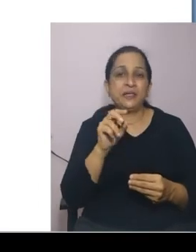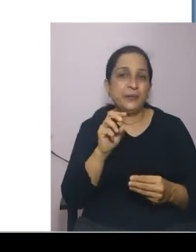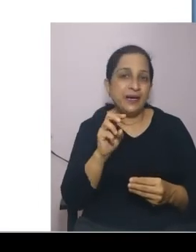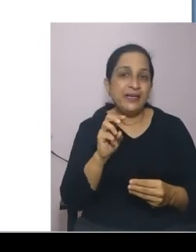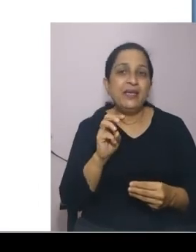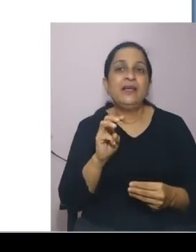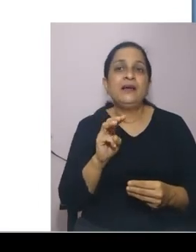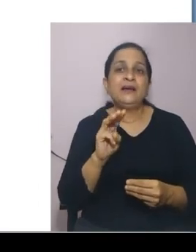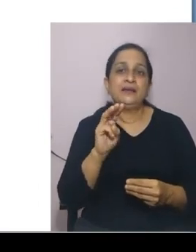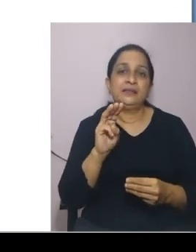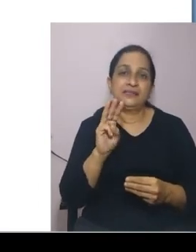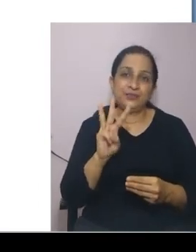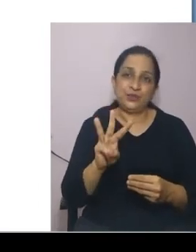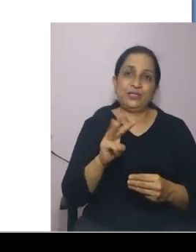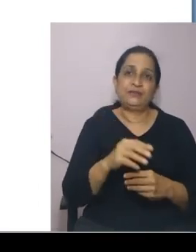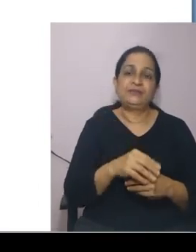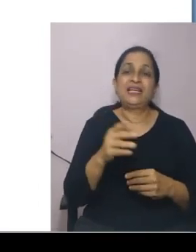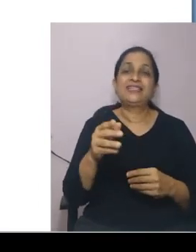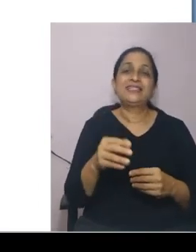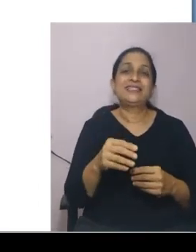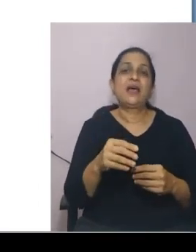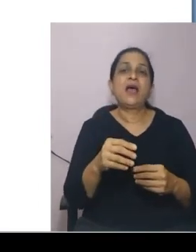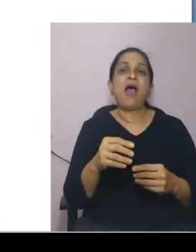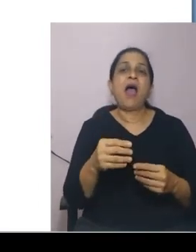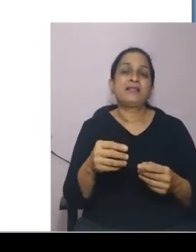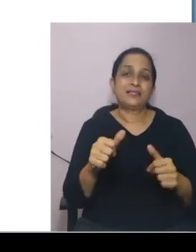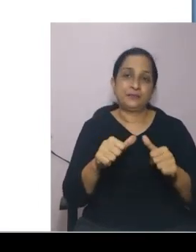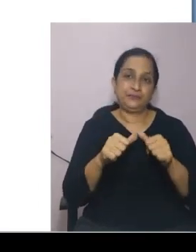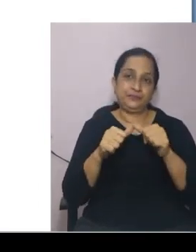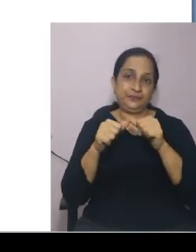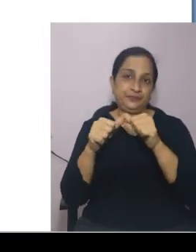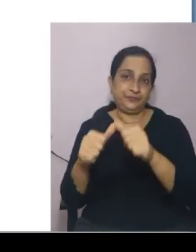so this is the value.